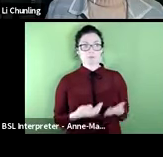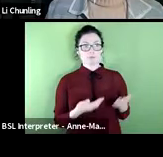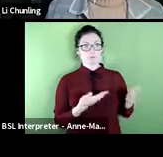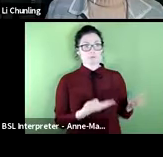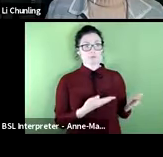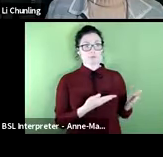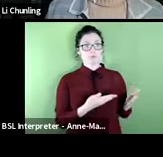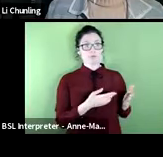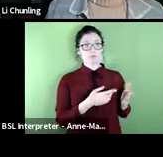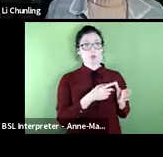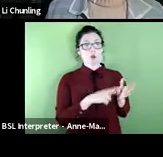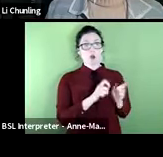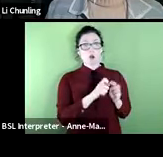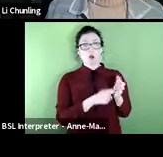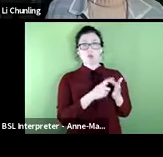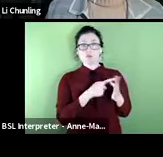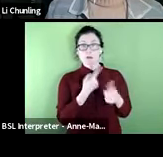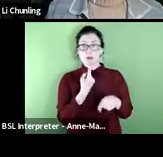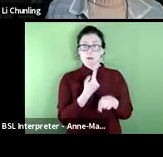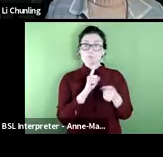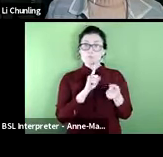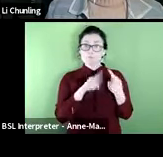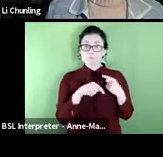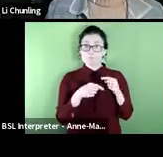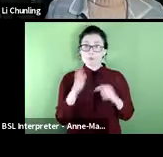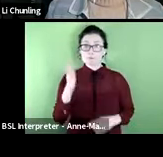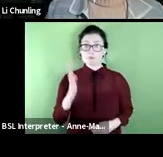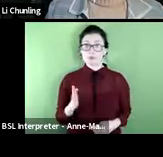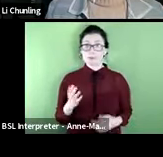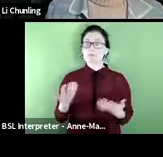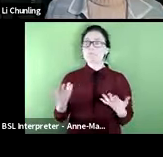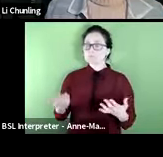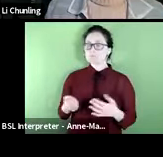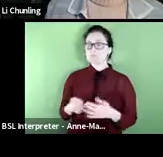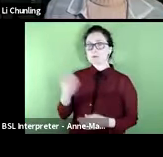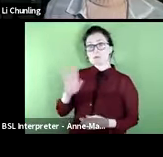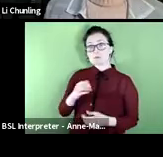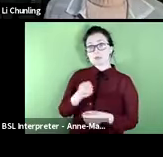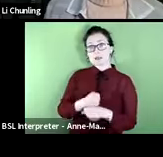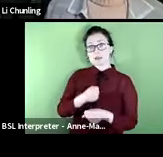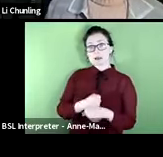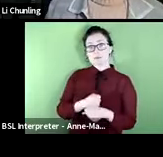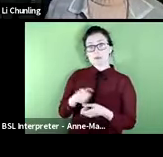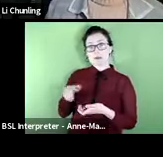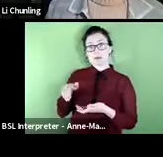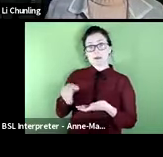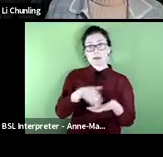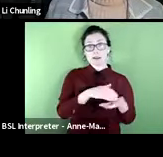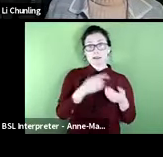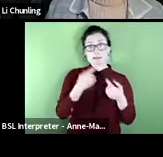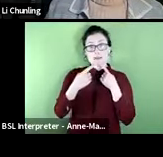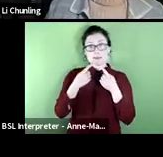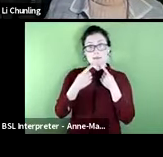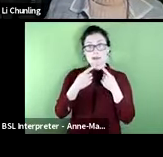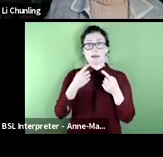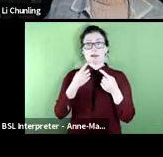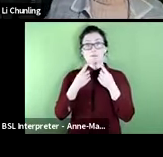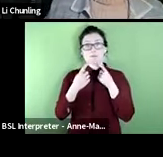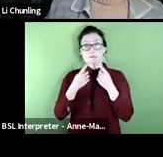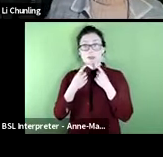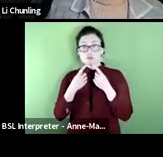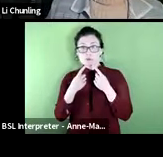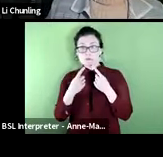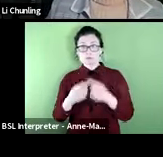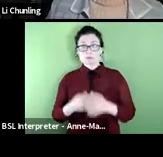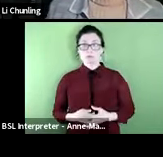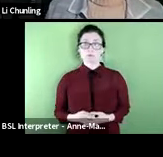Brazil? Well, the Brazilian government collect data, information,